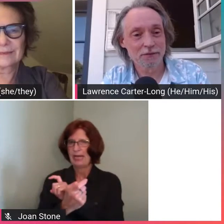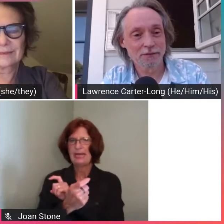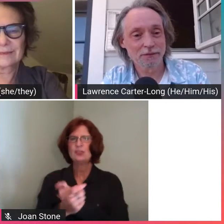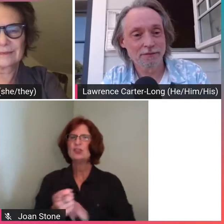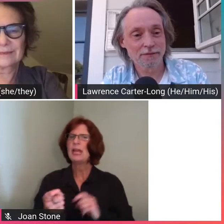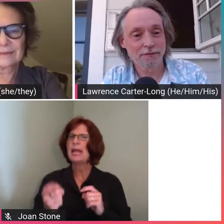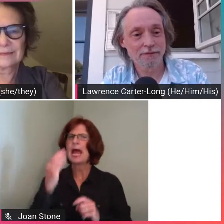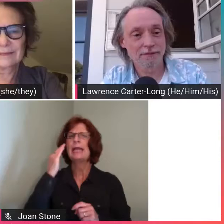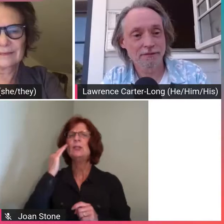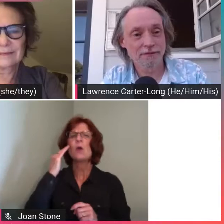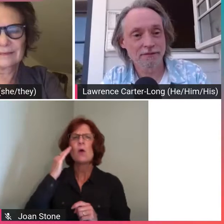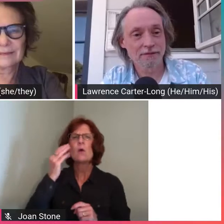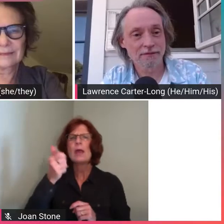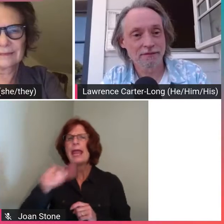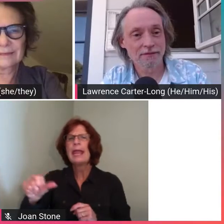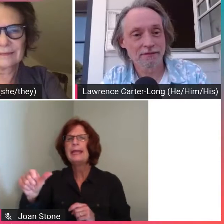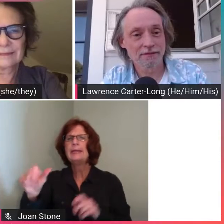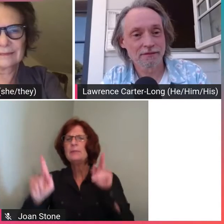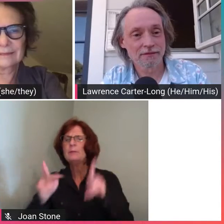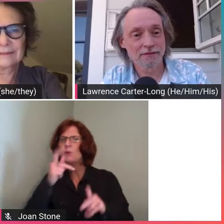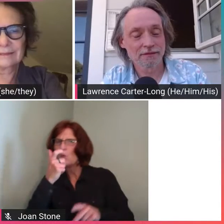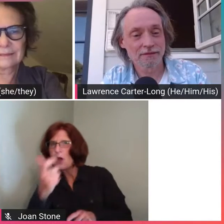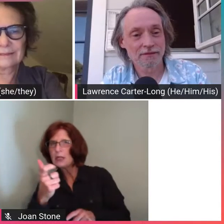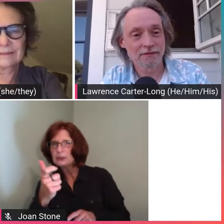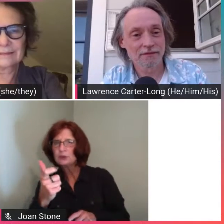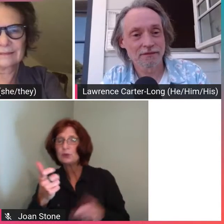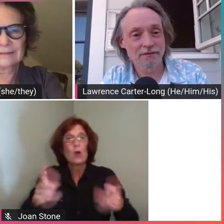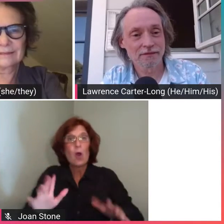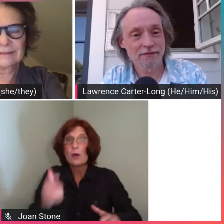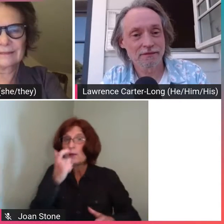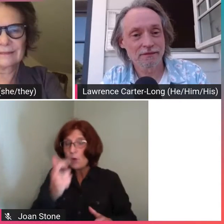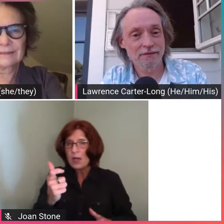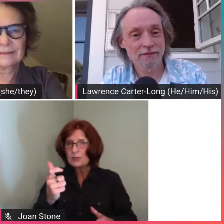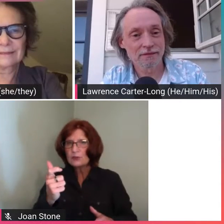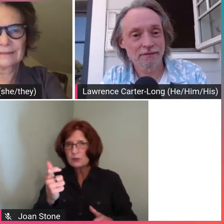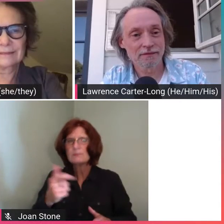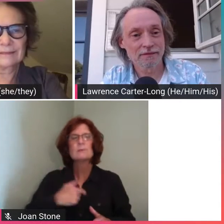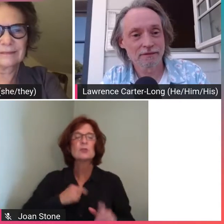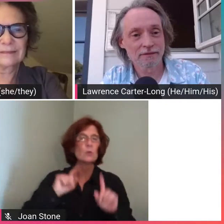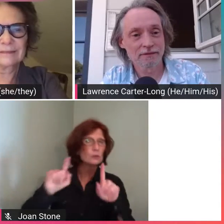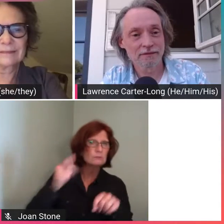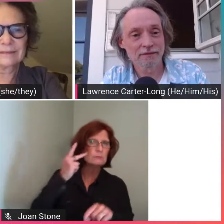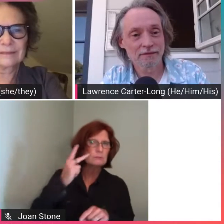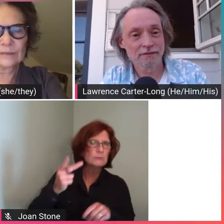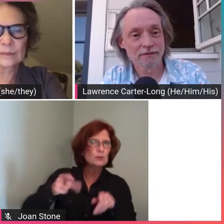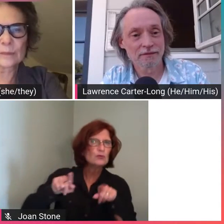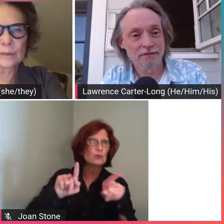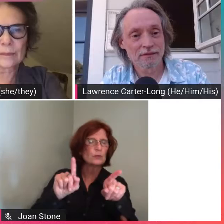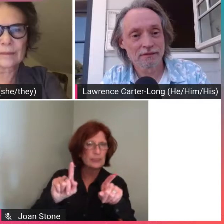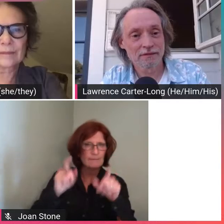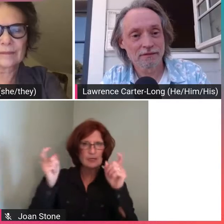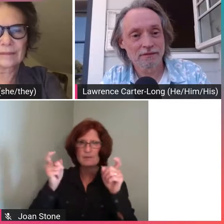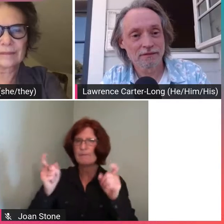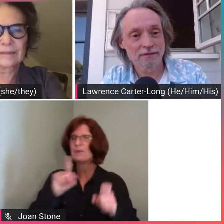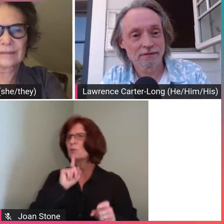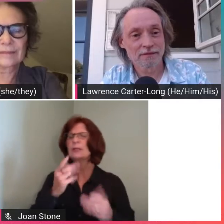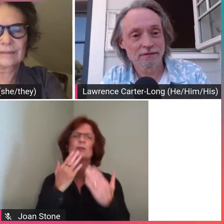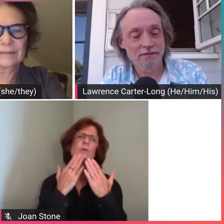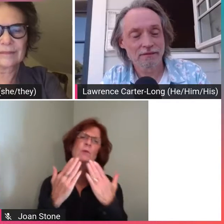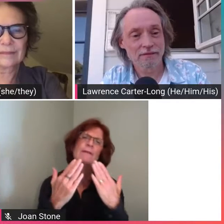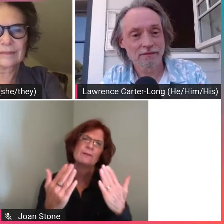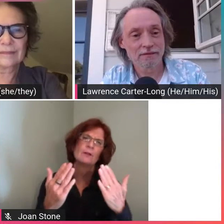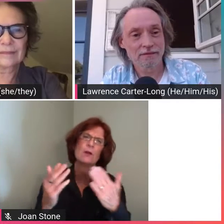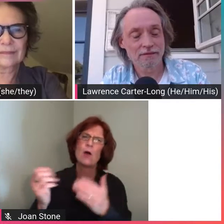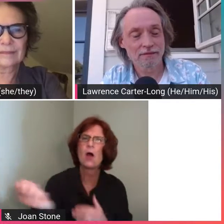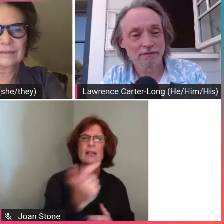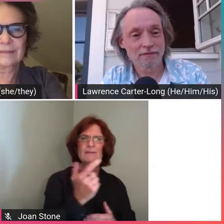said for everyone else who will get to see this film, who has seen the film, and will get to see it throughout the rest of the festival. So we are so grateful to you all